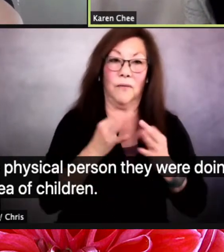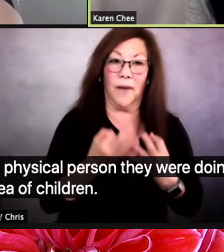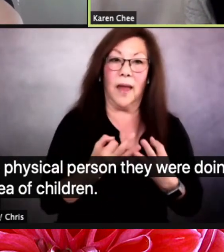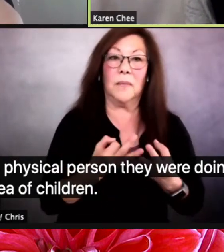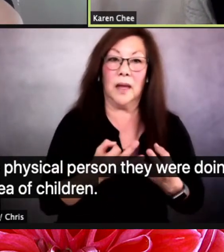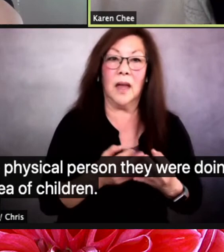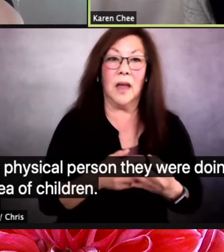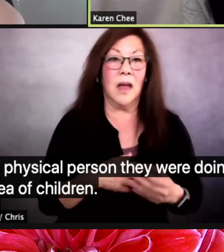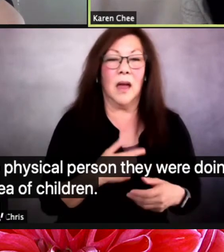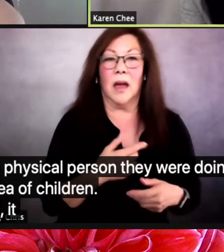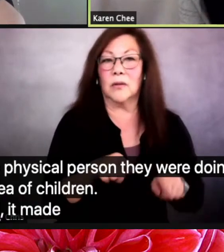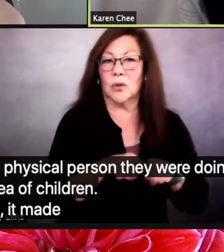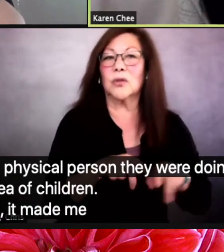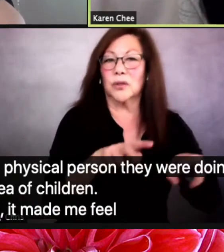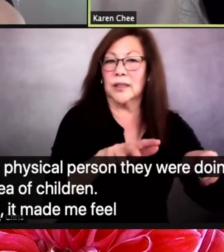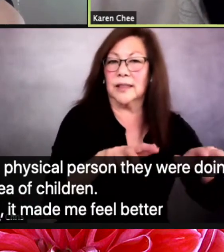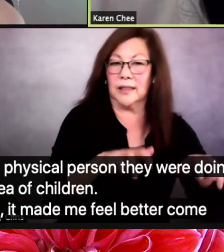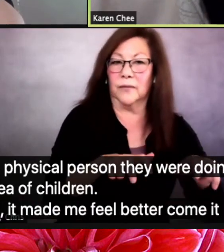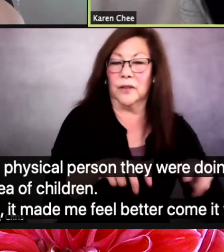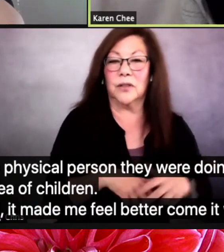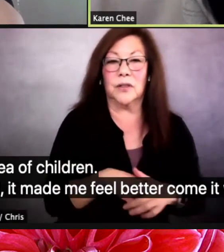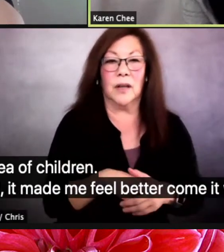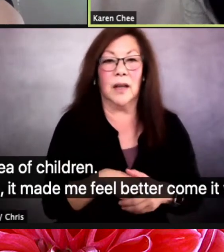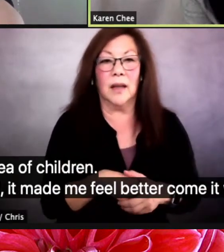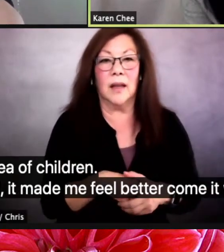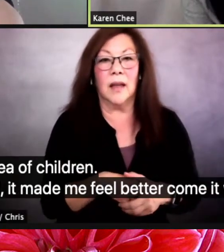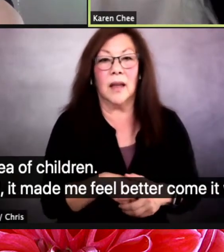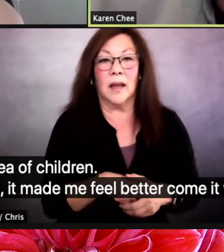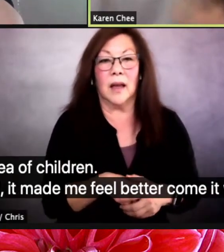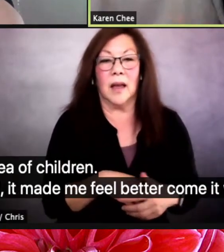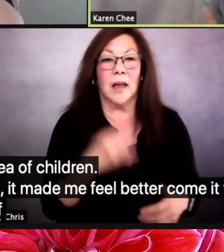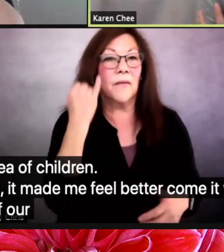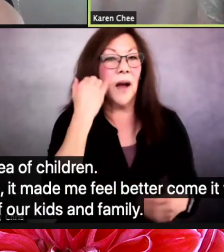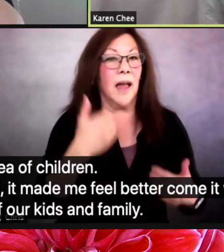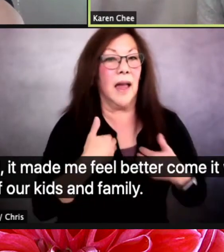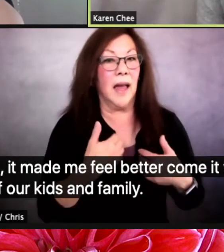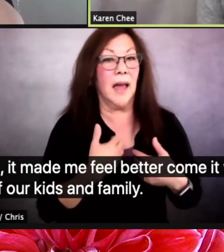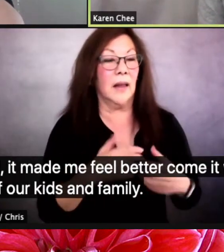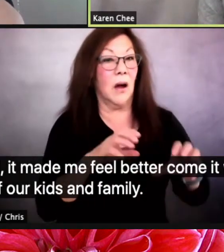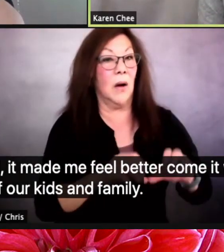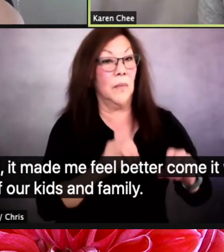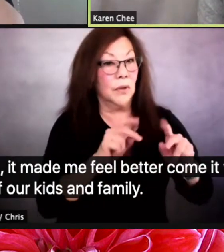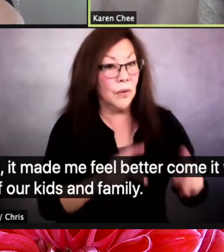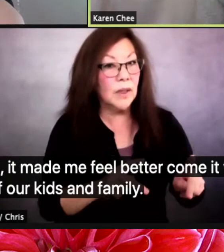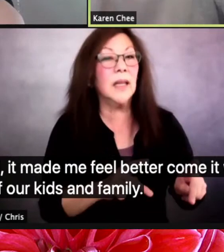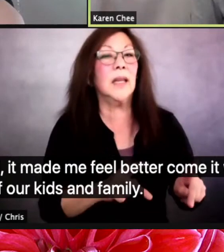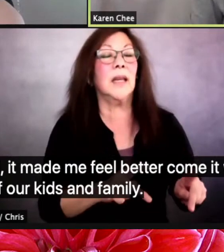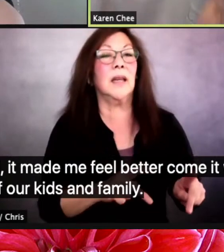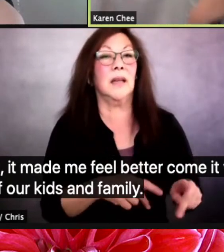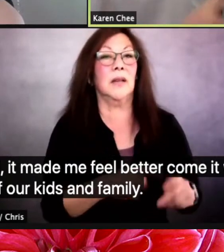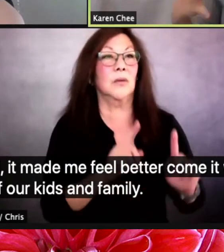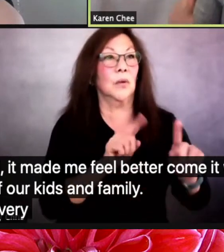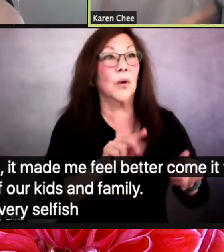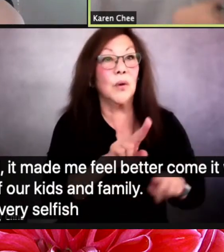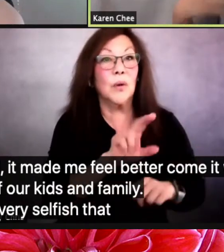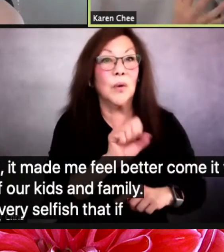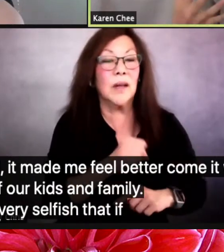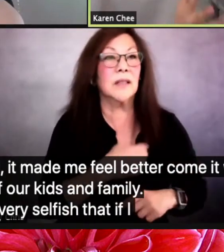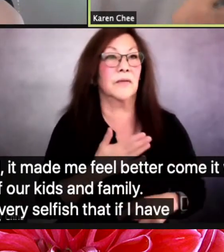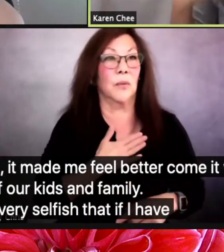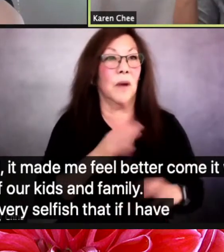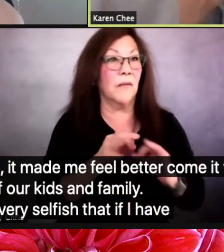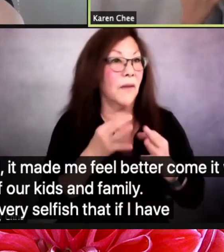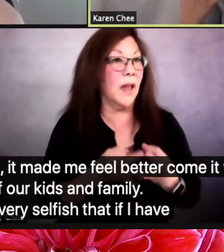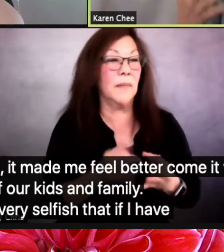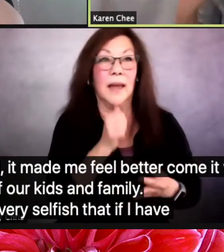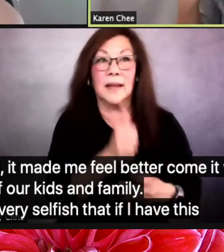very selfish. In terms of if she was like, if I had this opportunity to go to the US and to do this for my family and I didn't